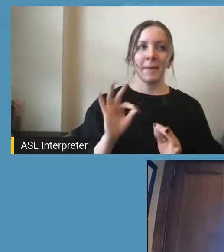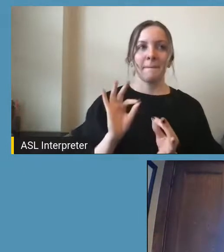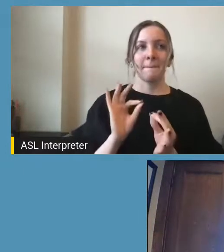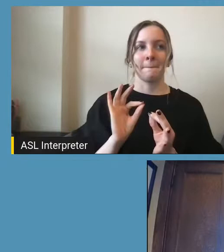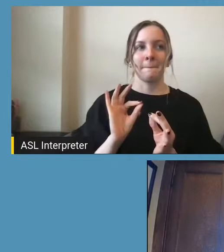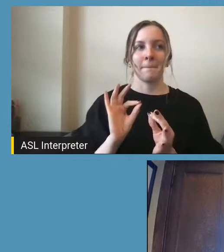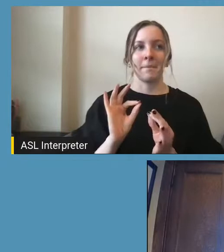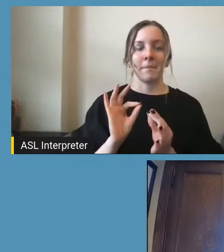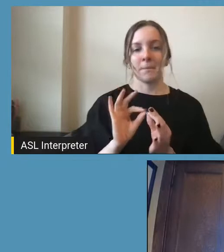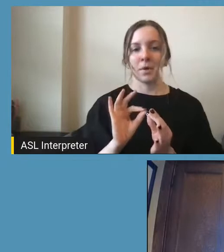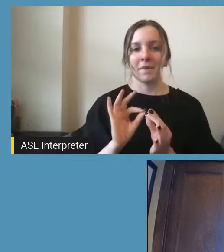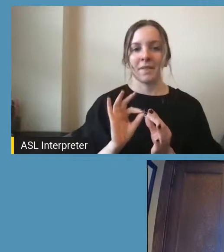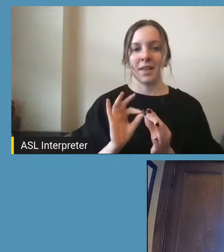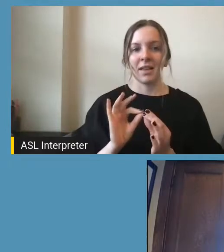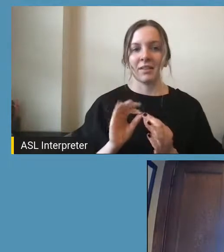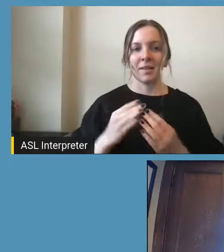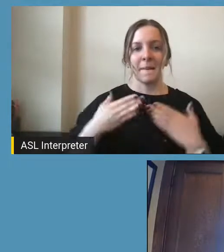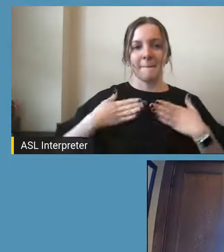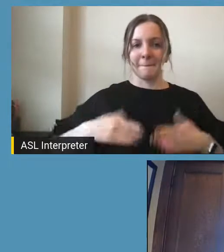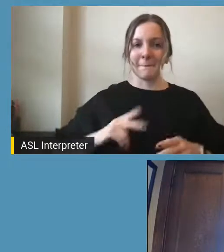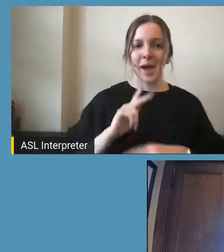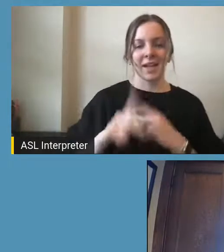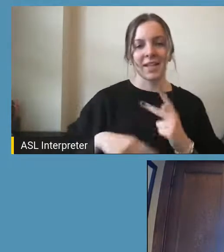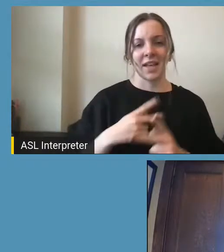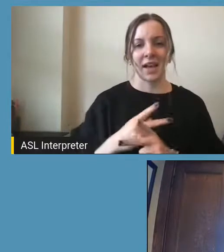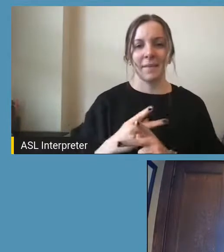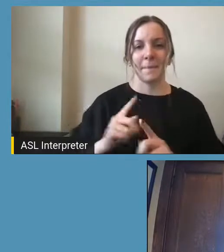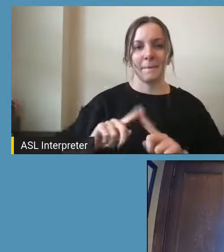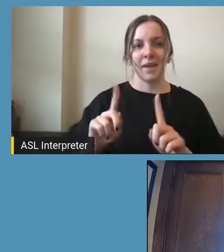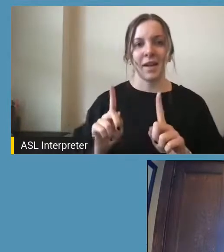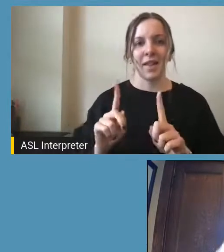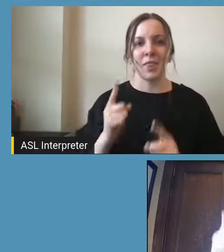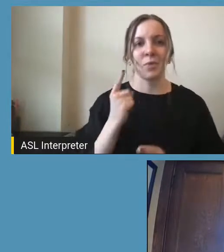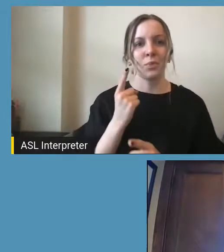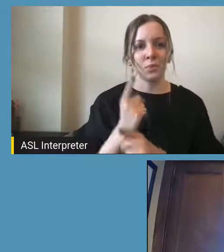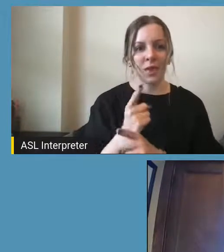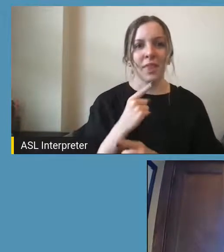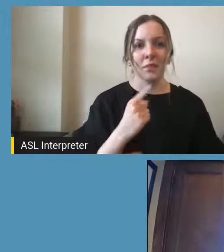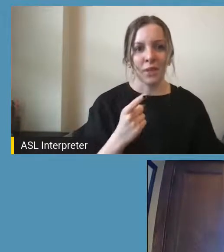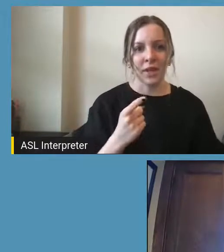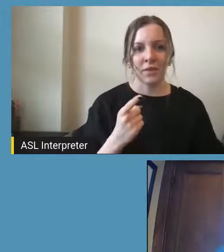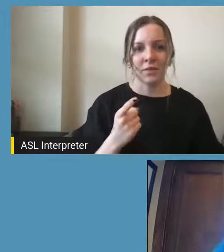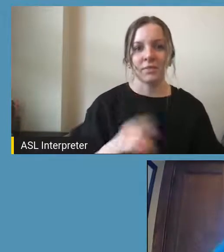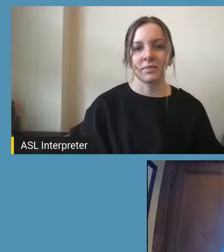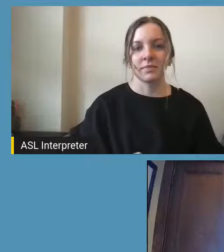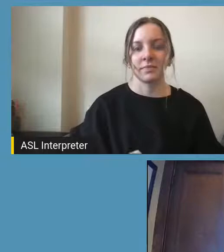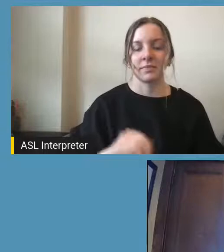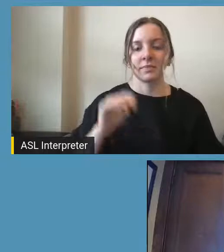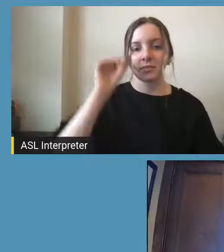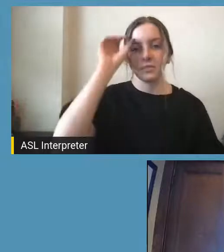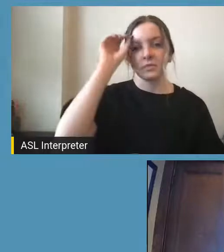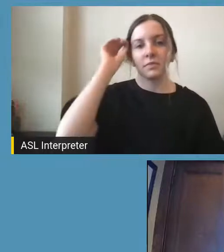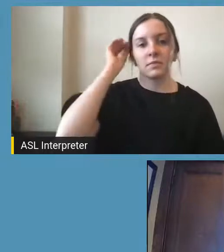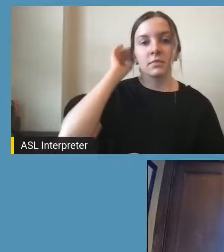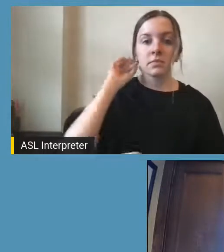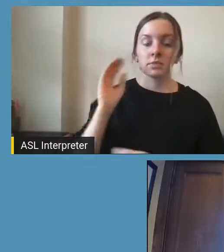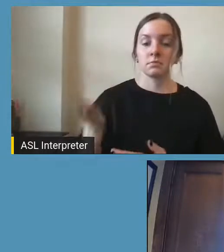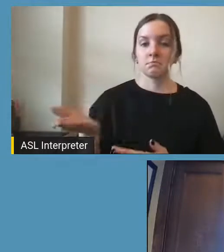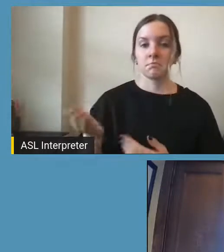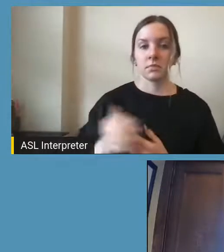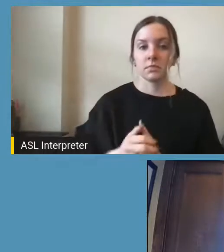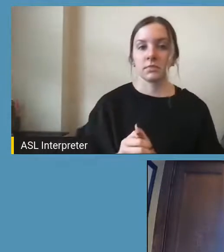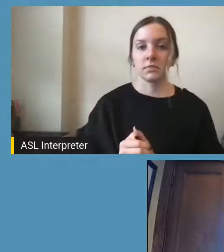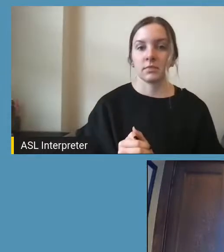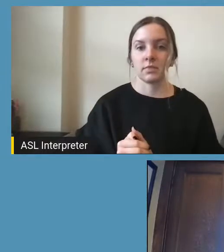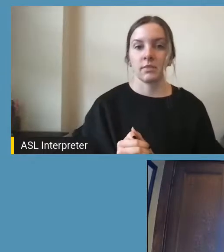of shapes, that type of a thing. So yeah, well, go ahead. I mean, I feel